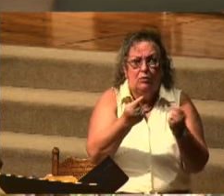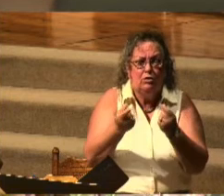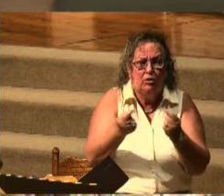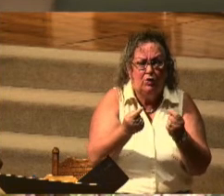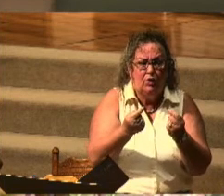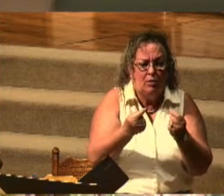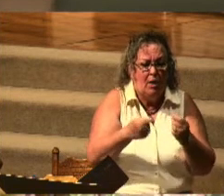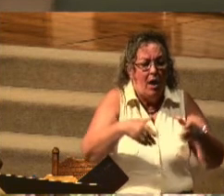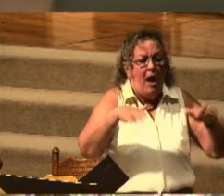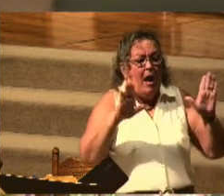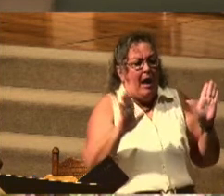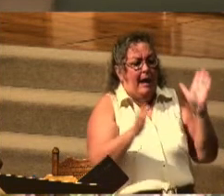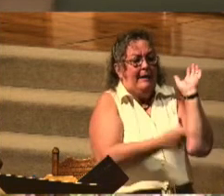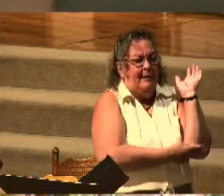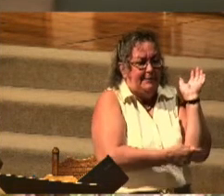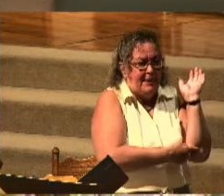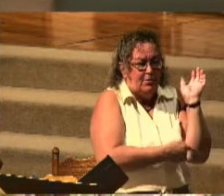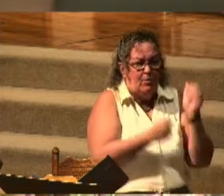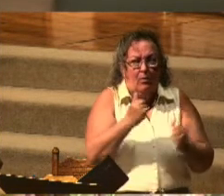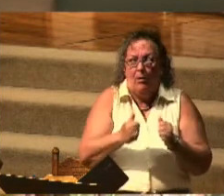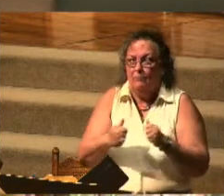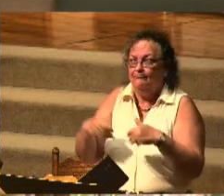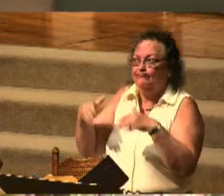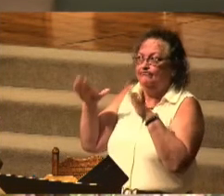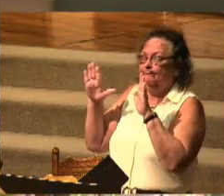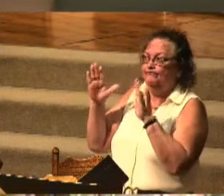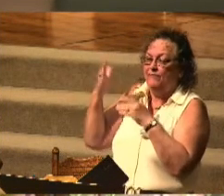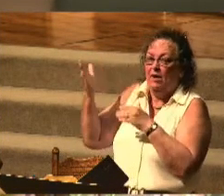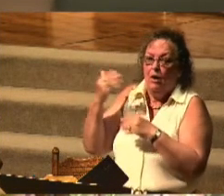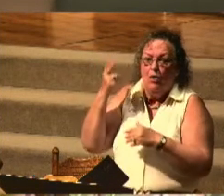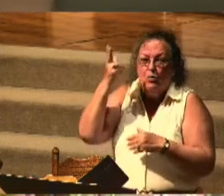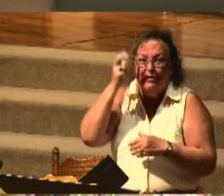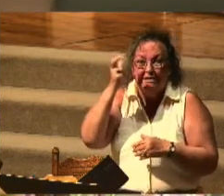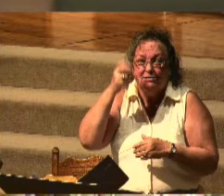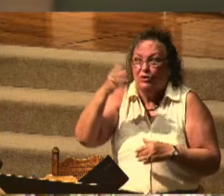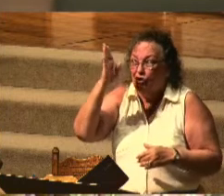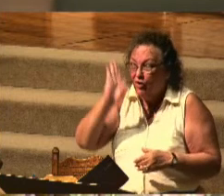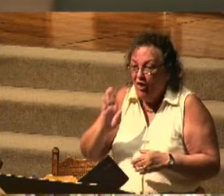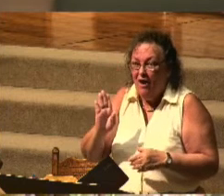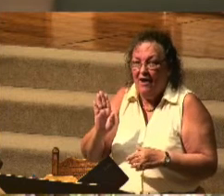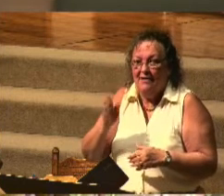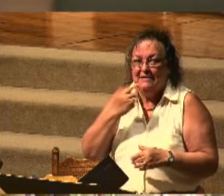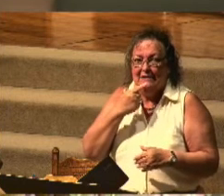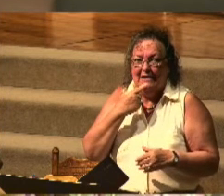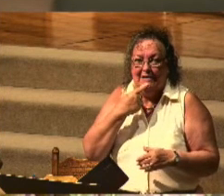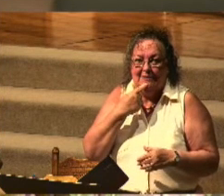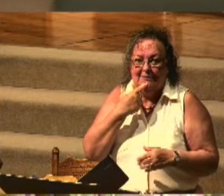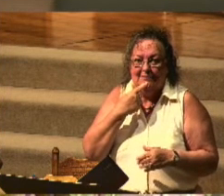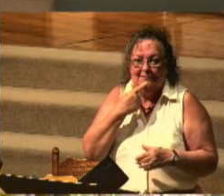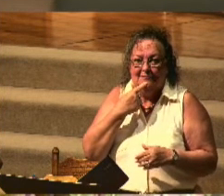yield to the temptation or not. But if we'll listen to what God has to say,